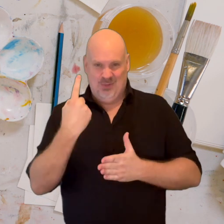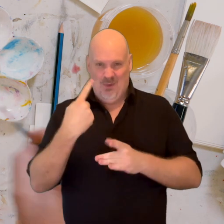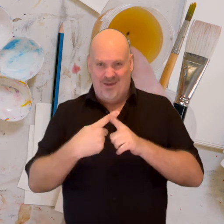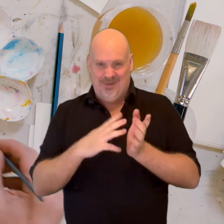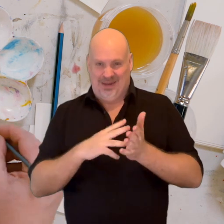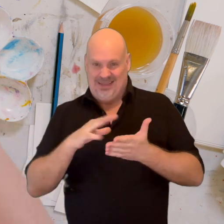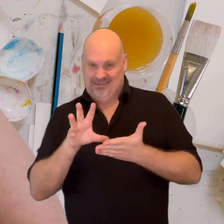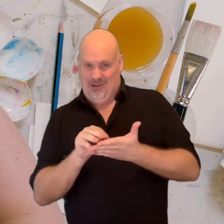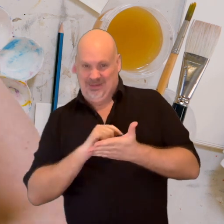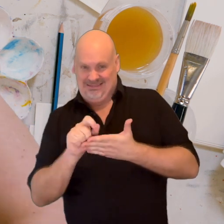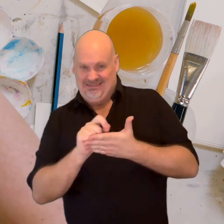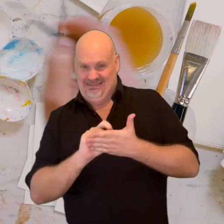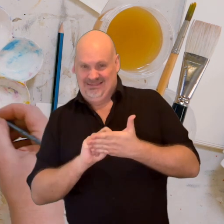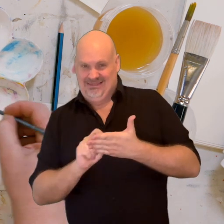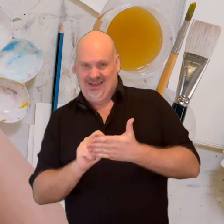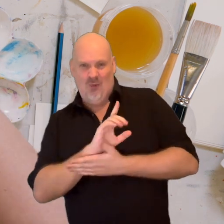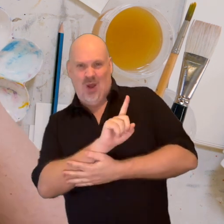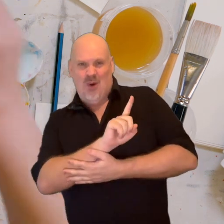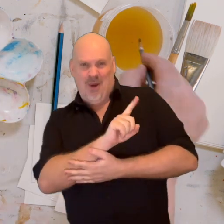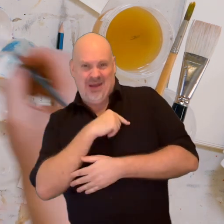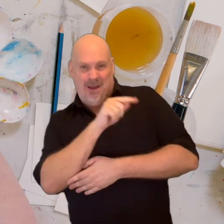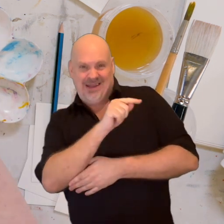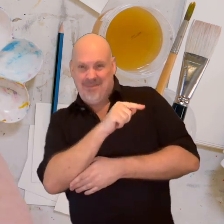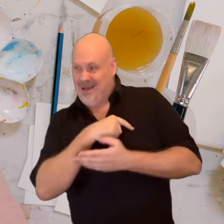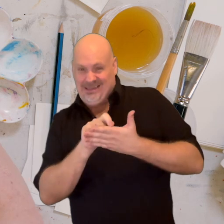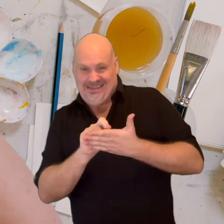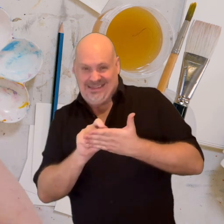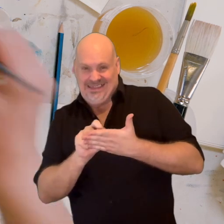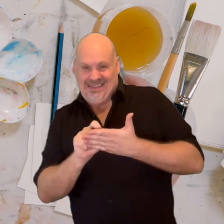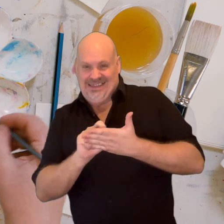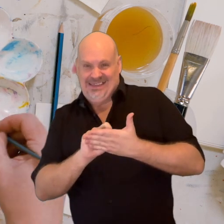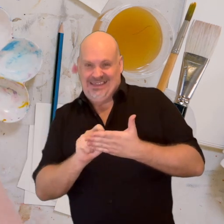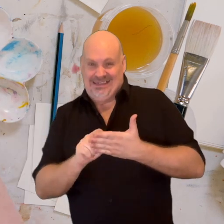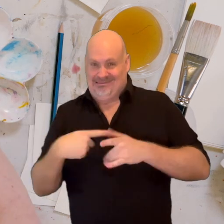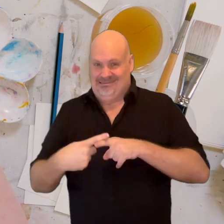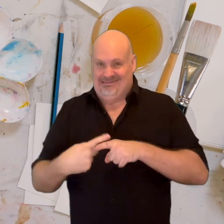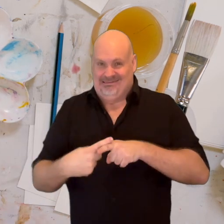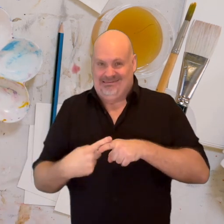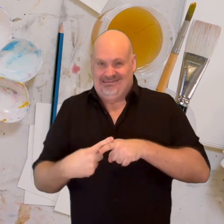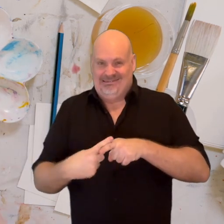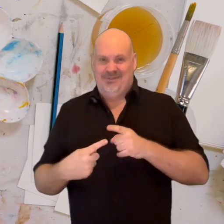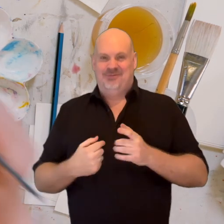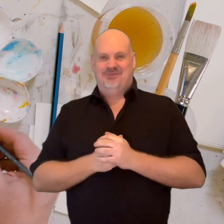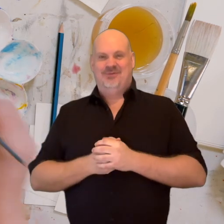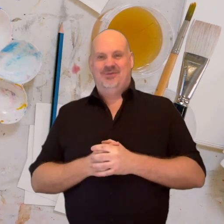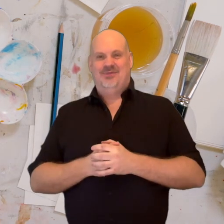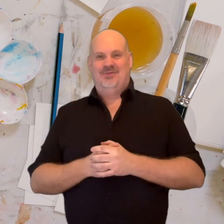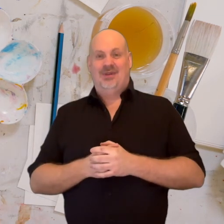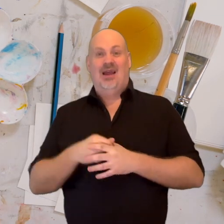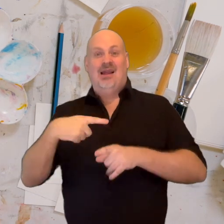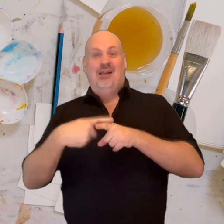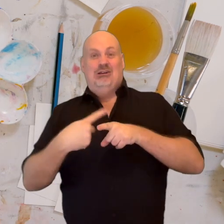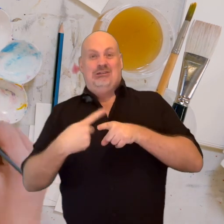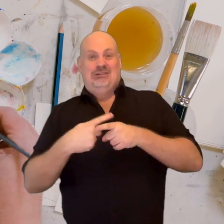half, and I was like, hey, wait for me, I'm coming. So it was very, very hurried, and I